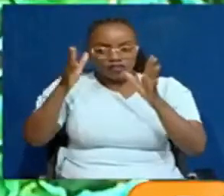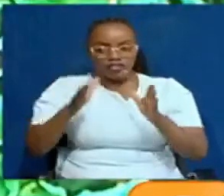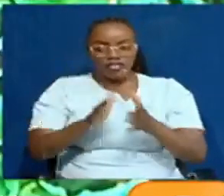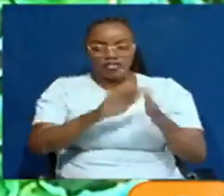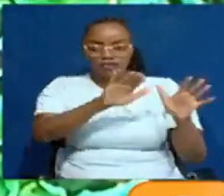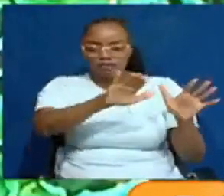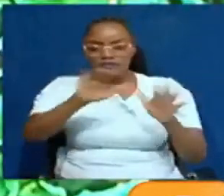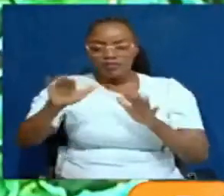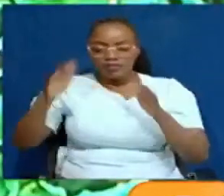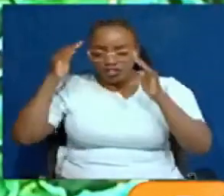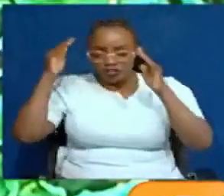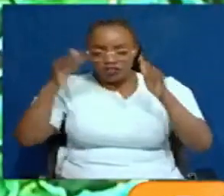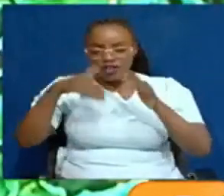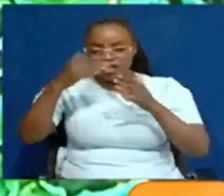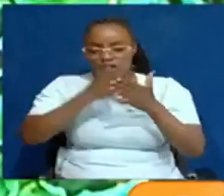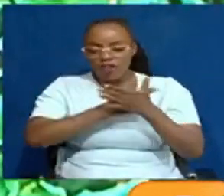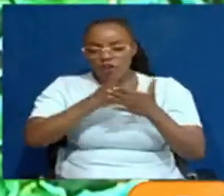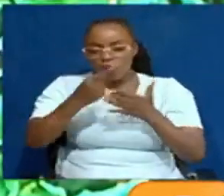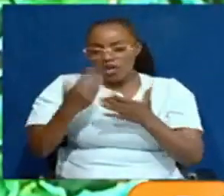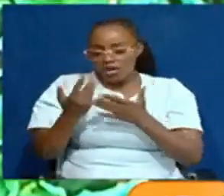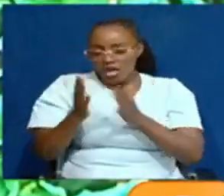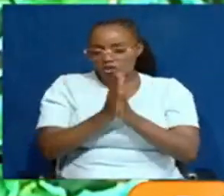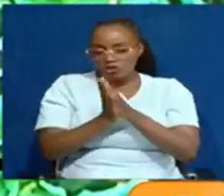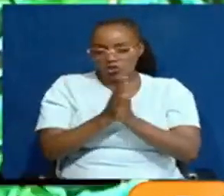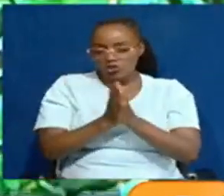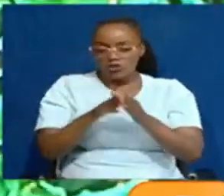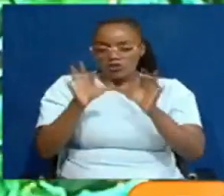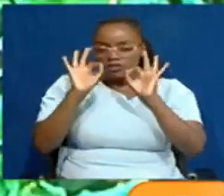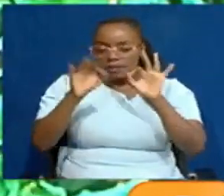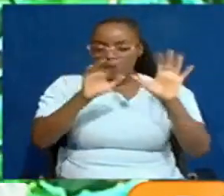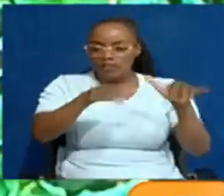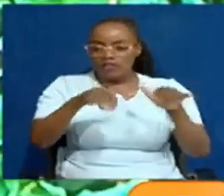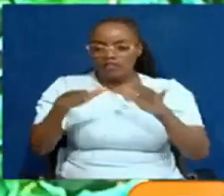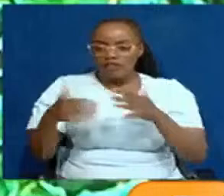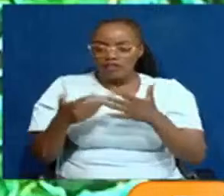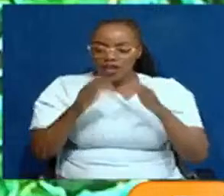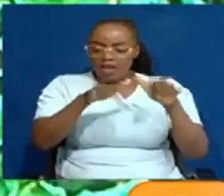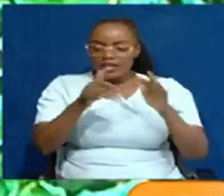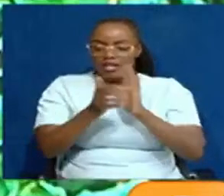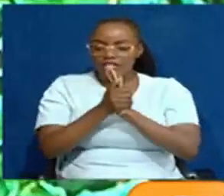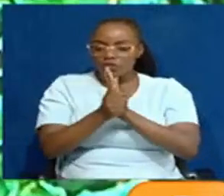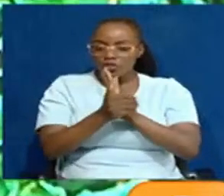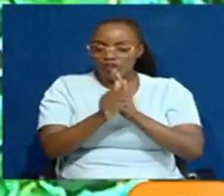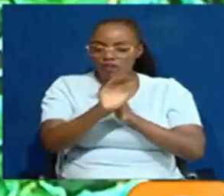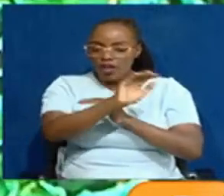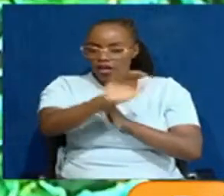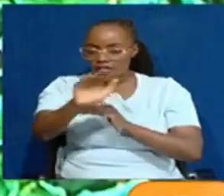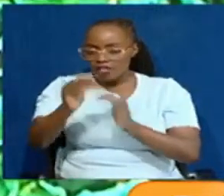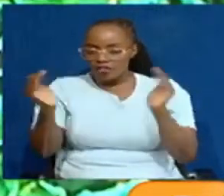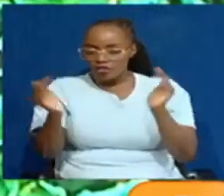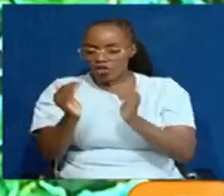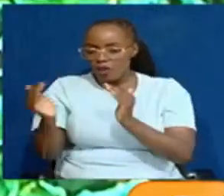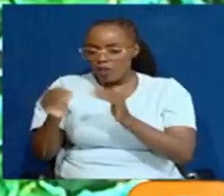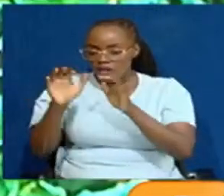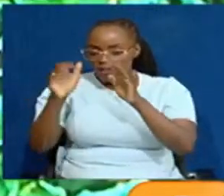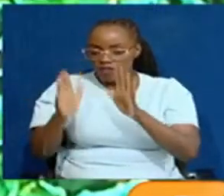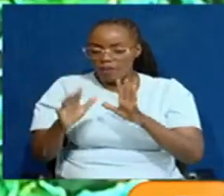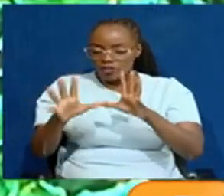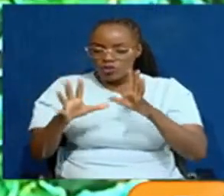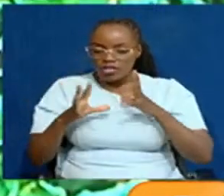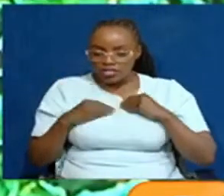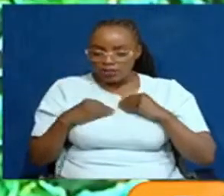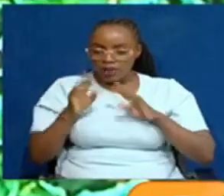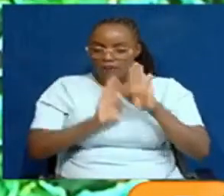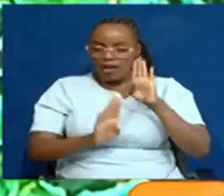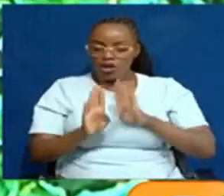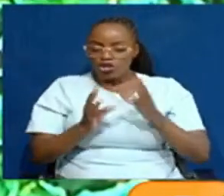All right, on to our weekly feature, Smart Farm. And agricultural experts are urging small-scale farmers to embrace